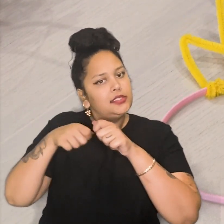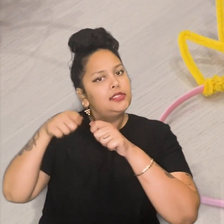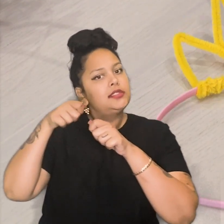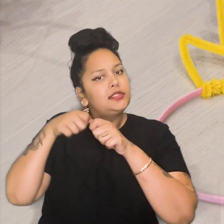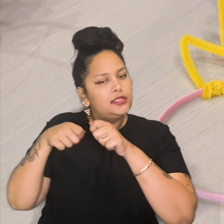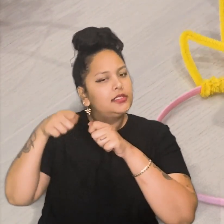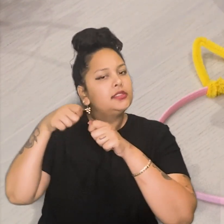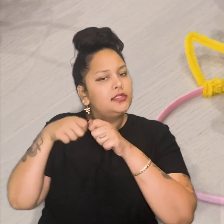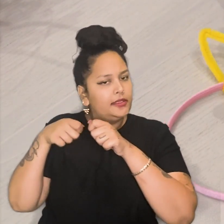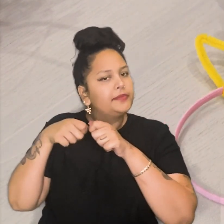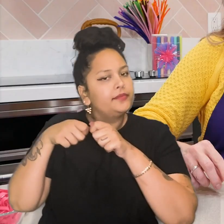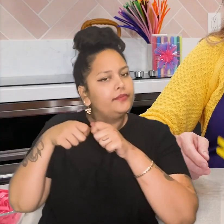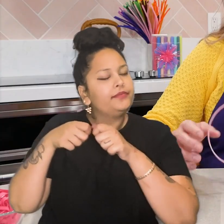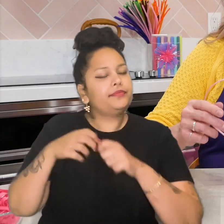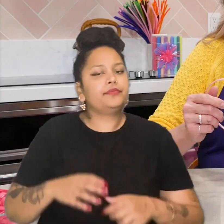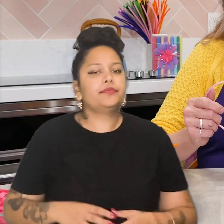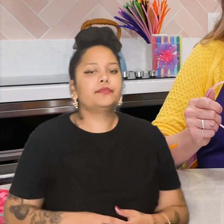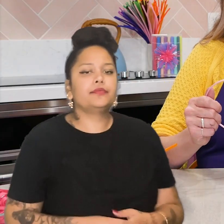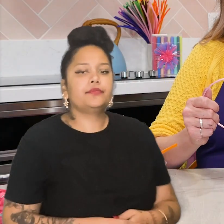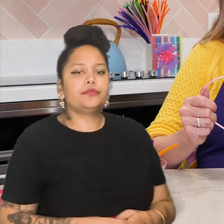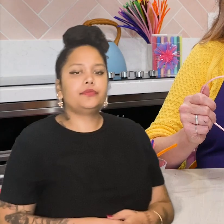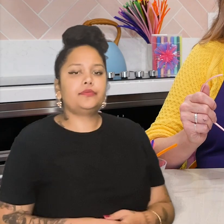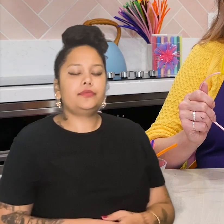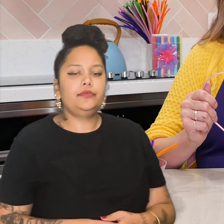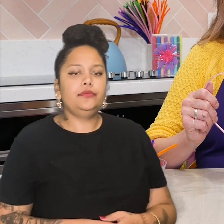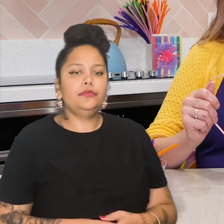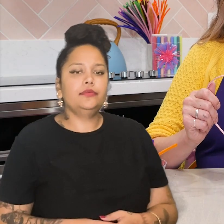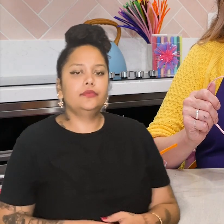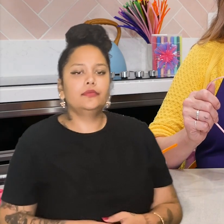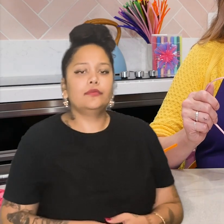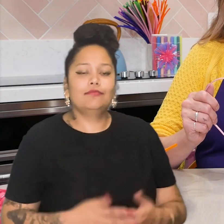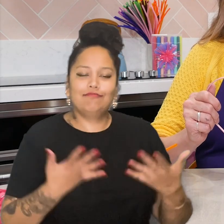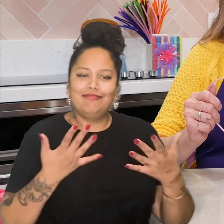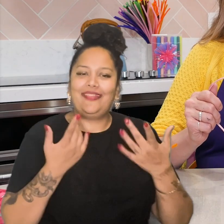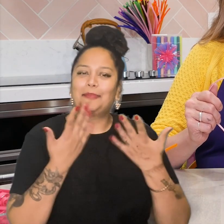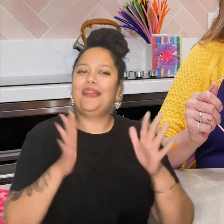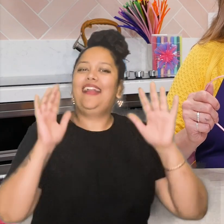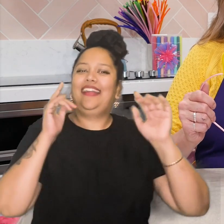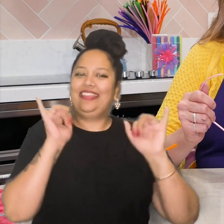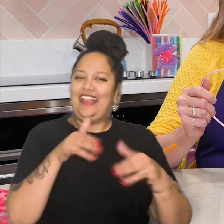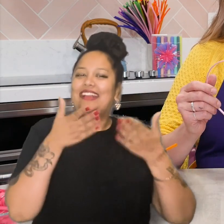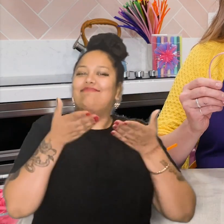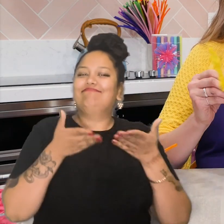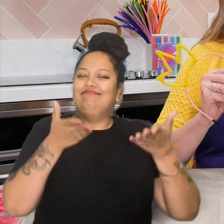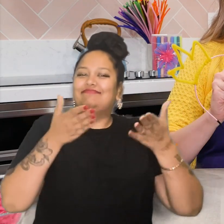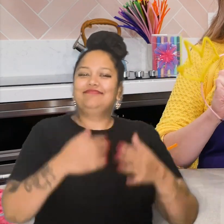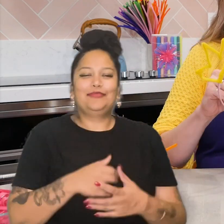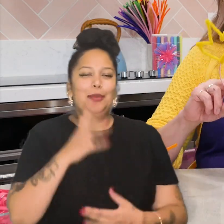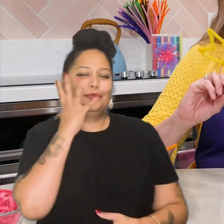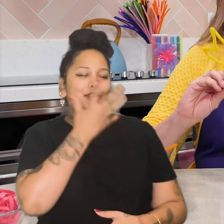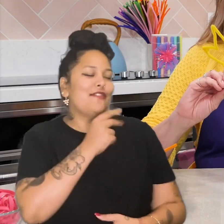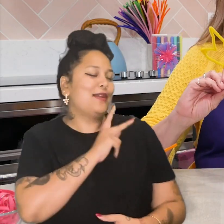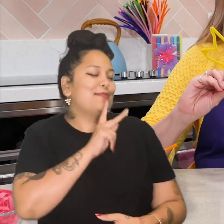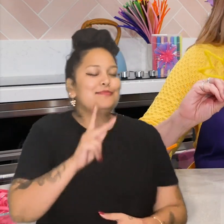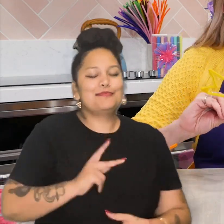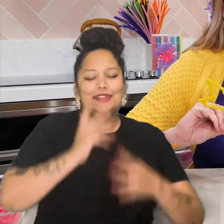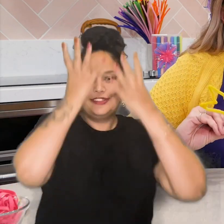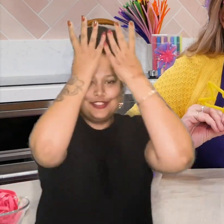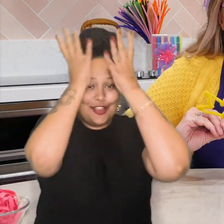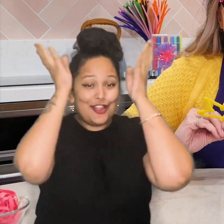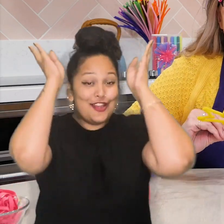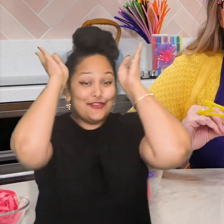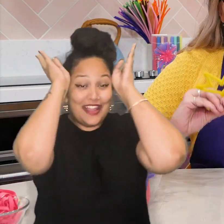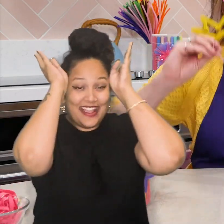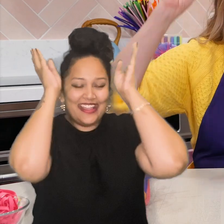wind them around each other. So there you go. Here is our beautiful